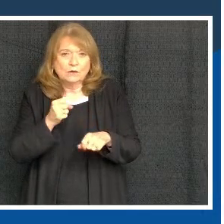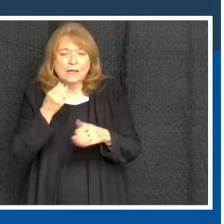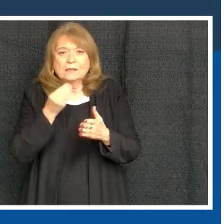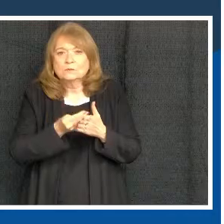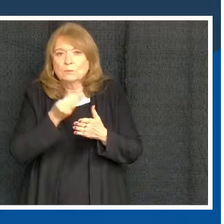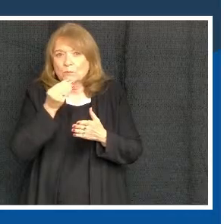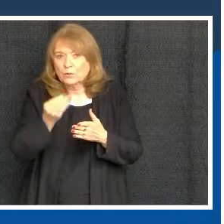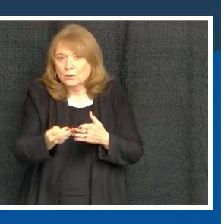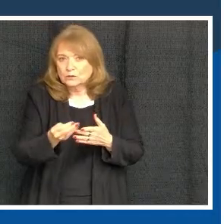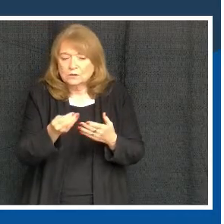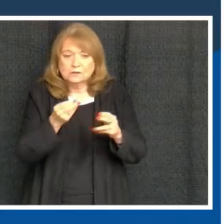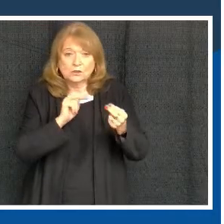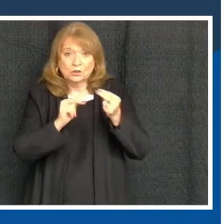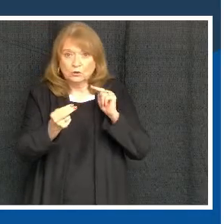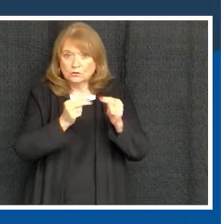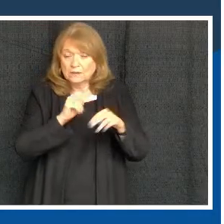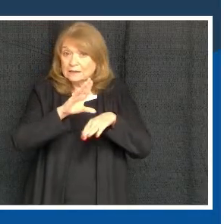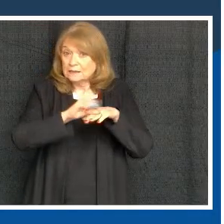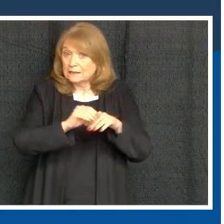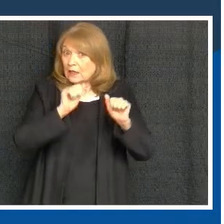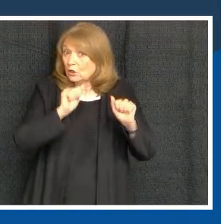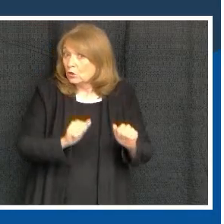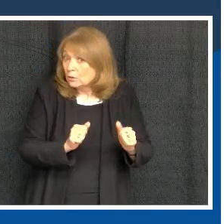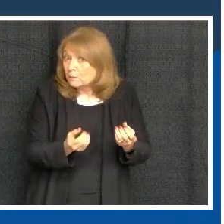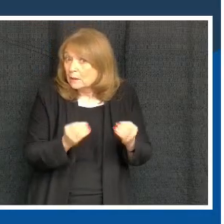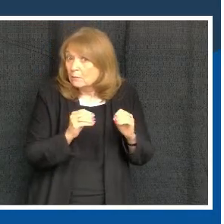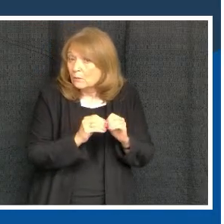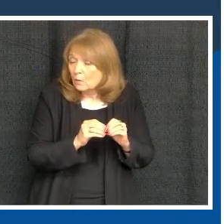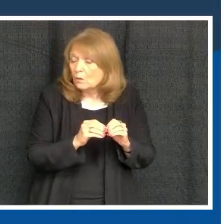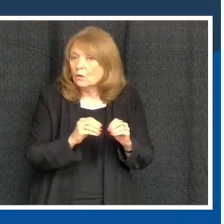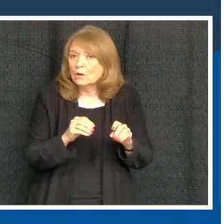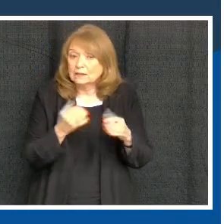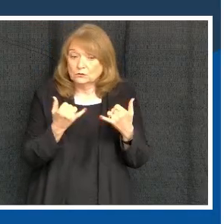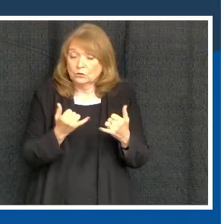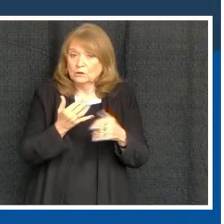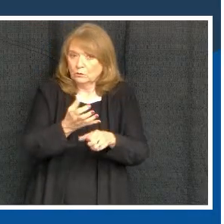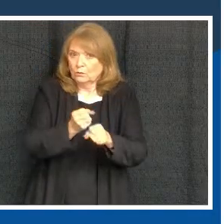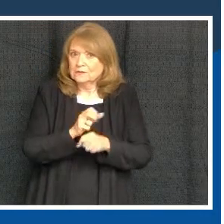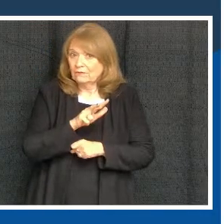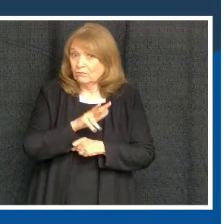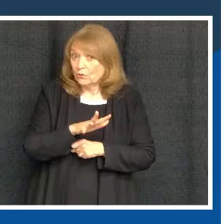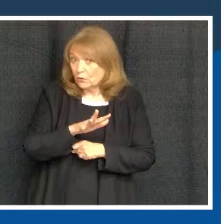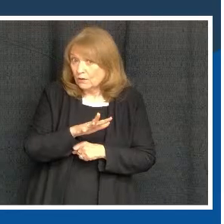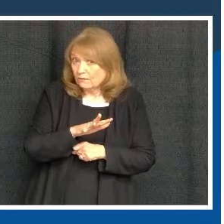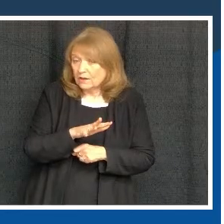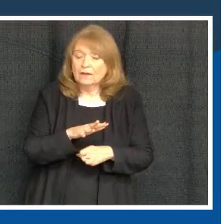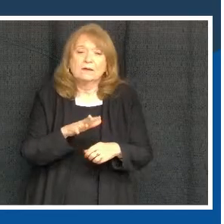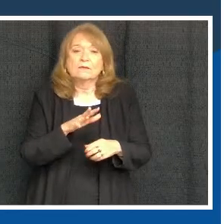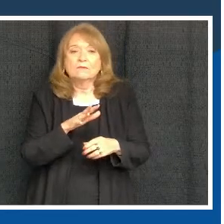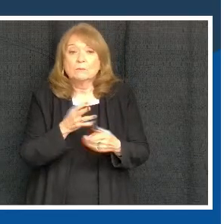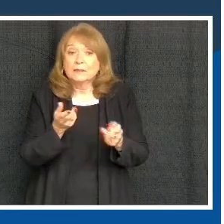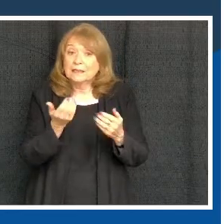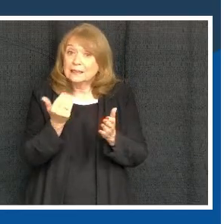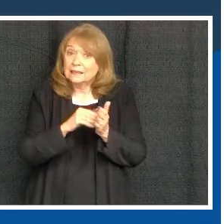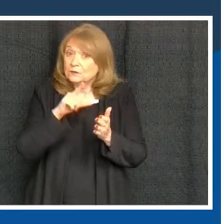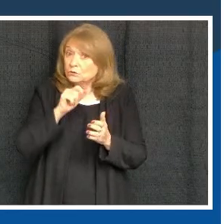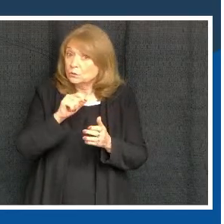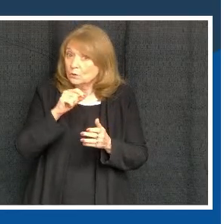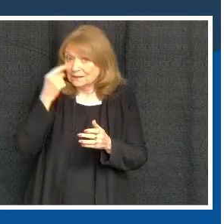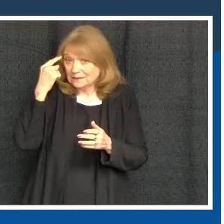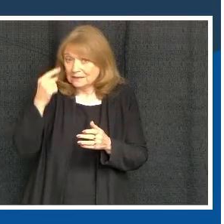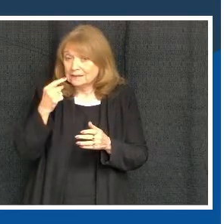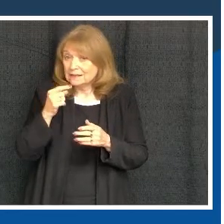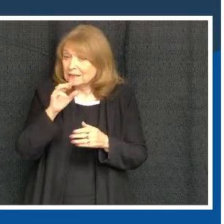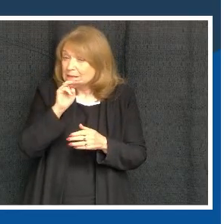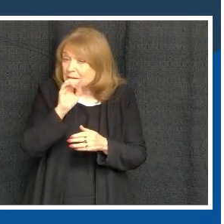Through negotiations, the discount may be more, as currently we receive a 35-cent discount. Again, 20 cents is the minimum discount we will